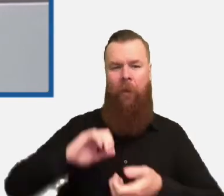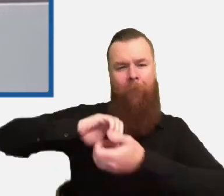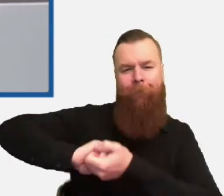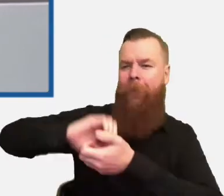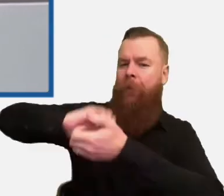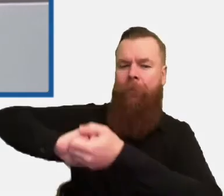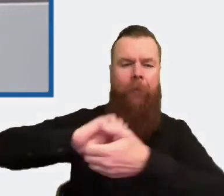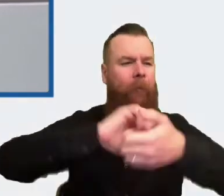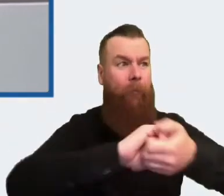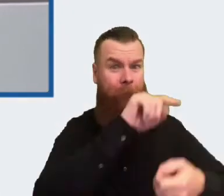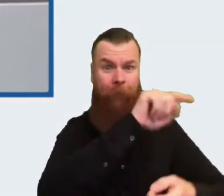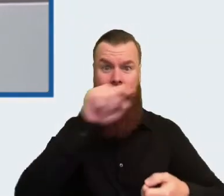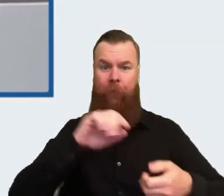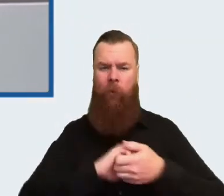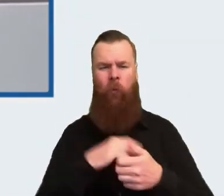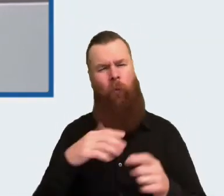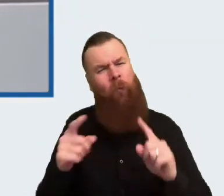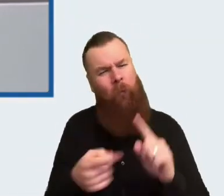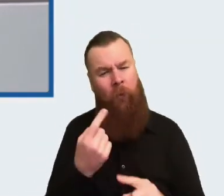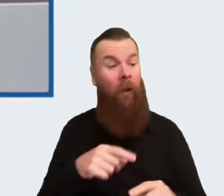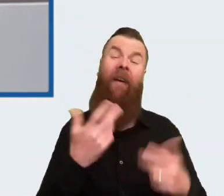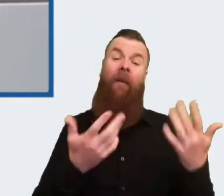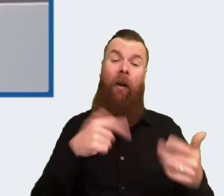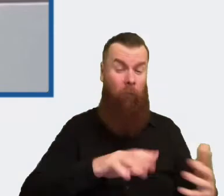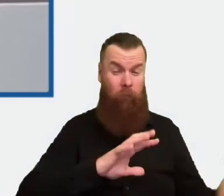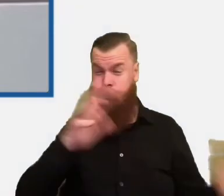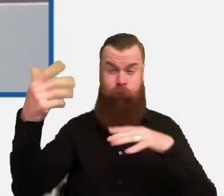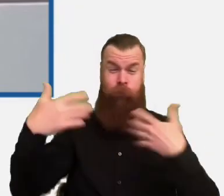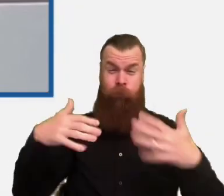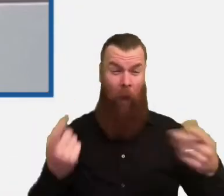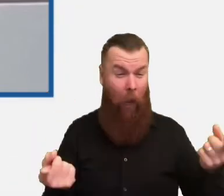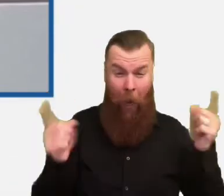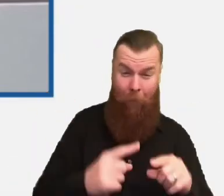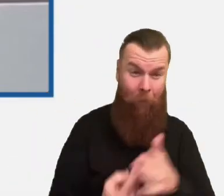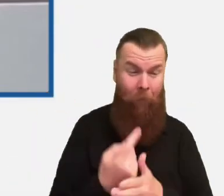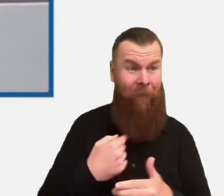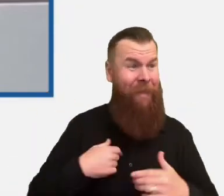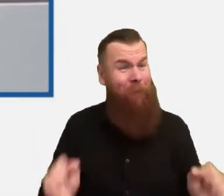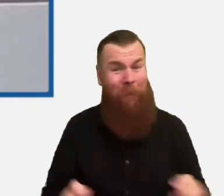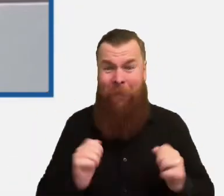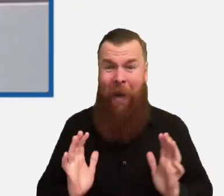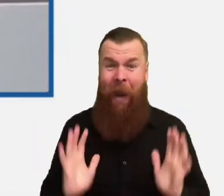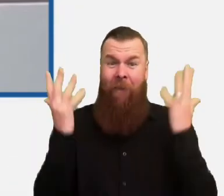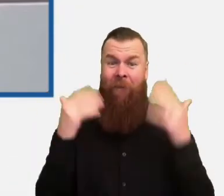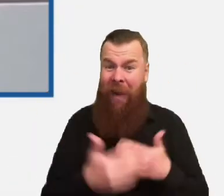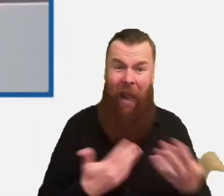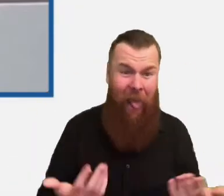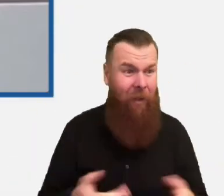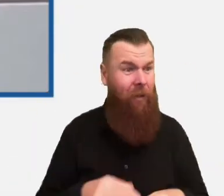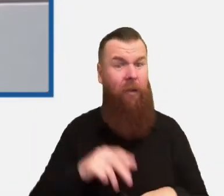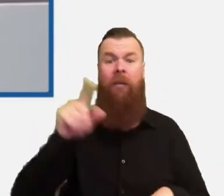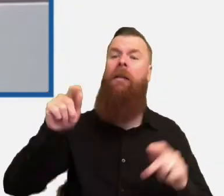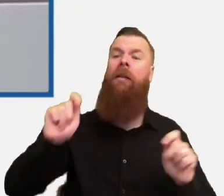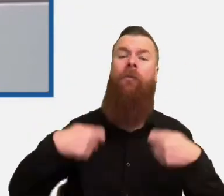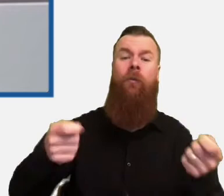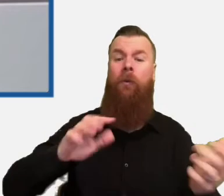disaster, indeed a national disaster or a global disaster, without coming together. There are so many lessons from the COVID experience,